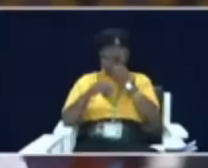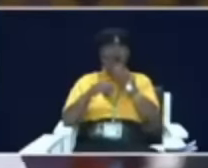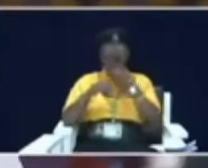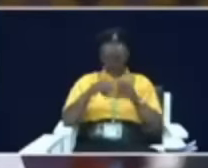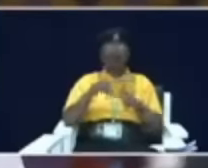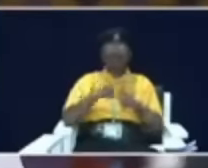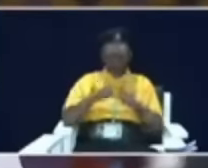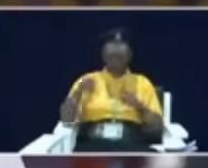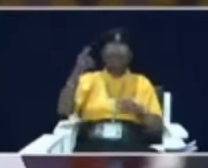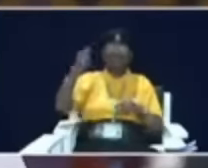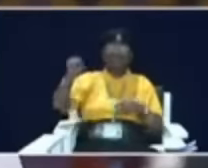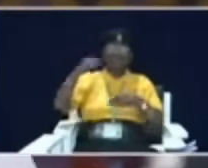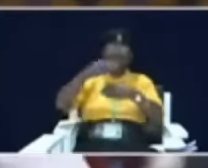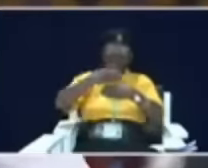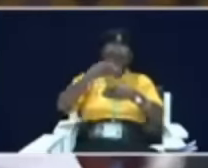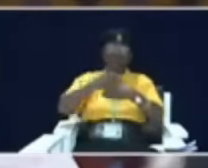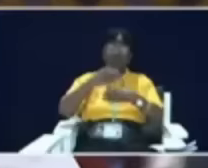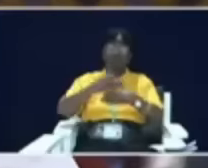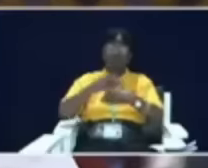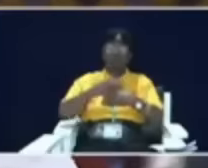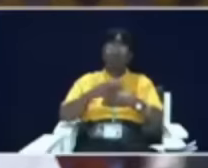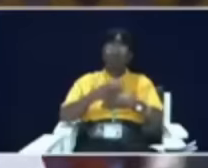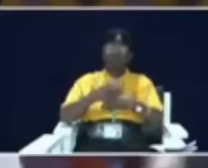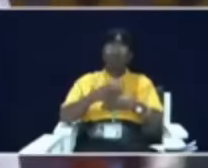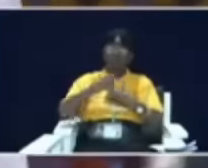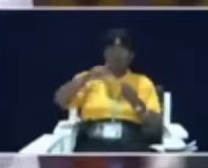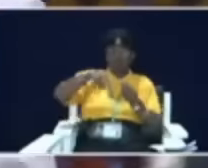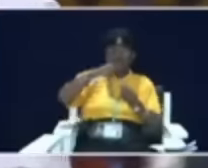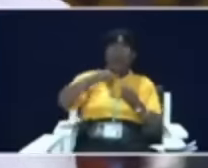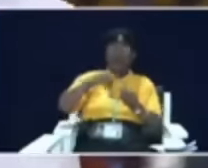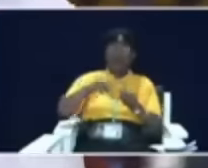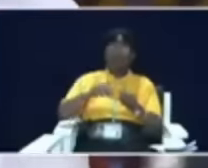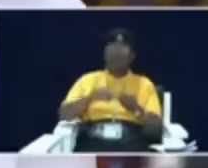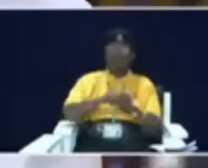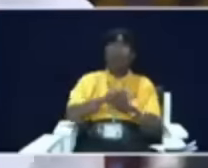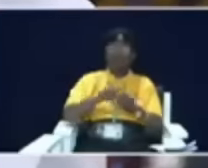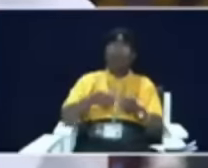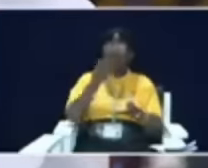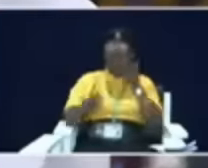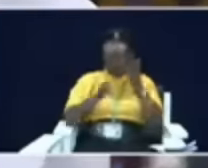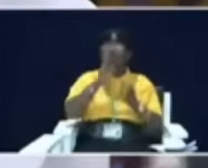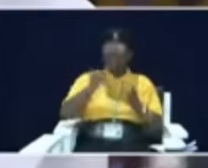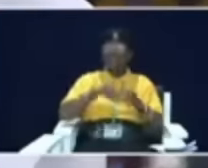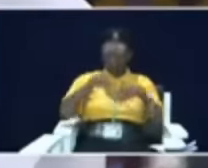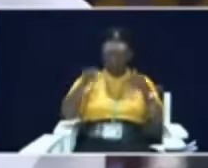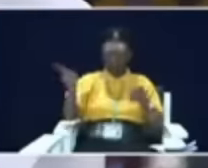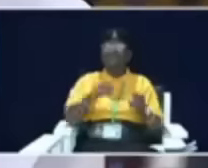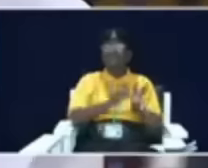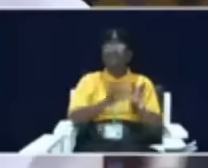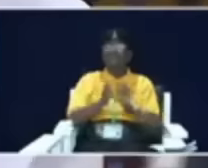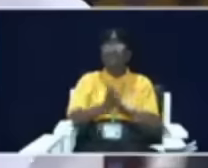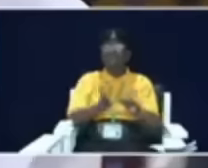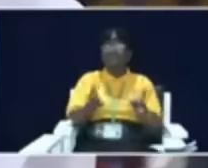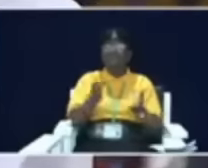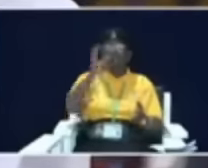But the walls around us, maybe I should give you a Bible passage for that to let you know not all